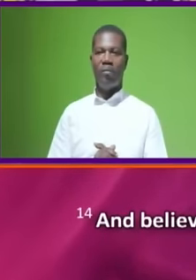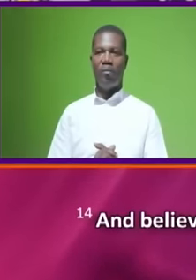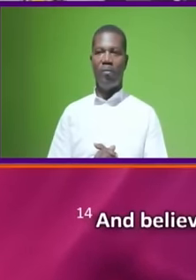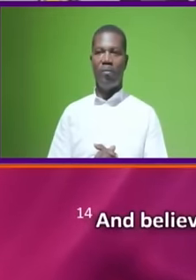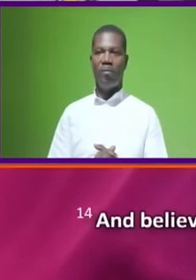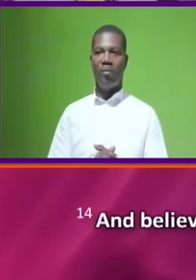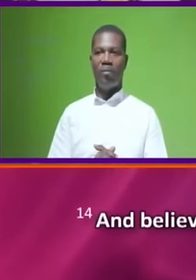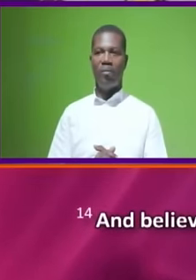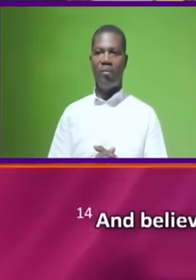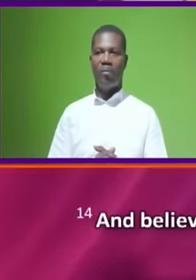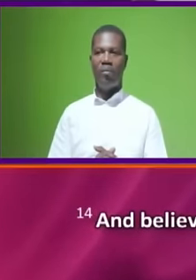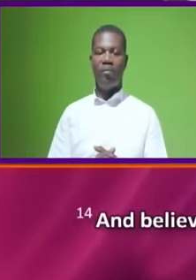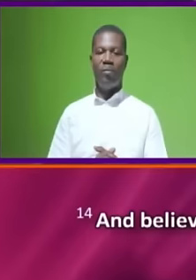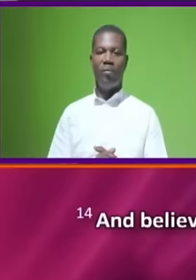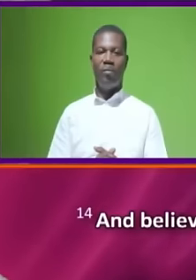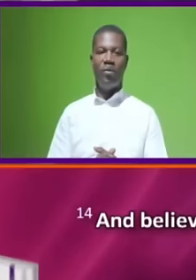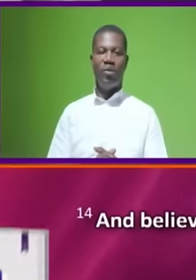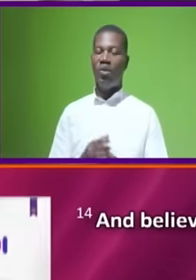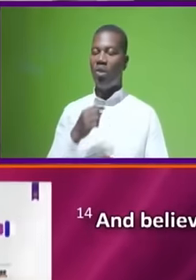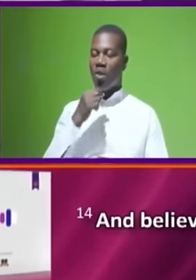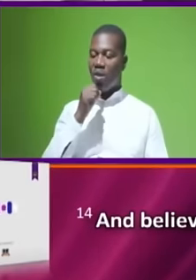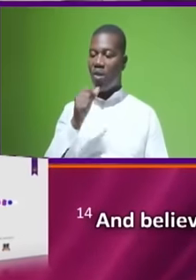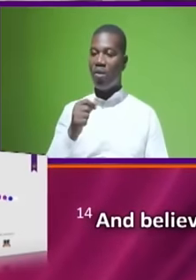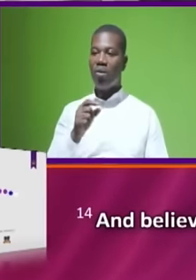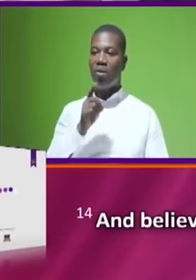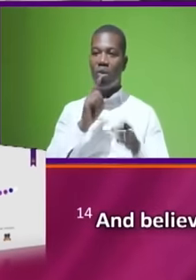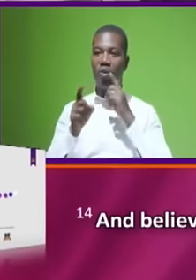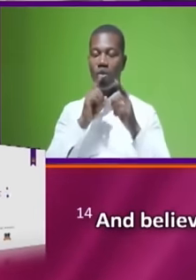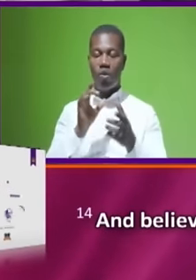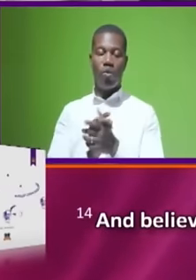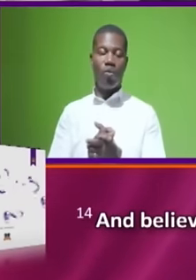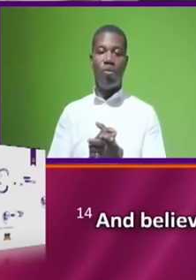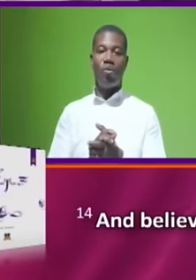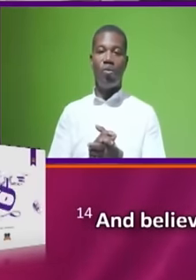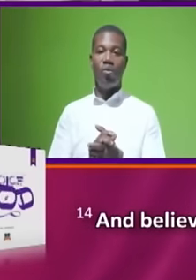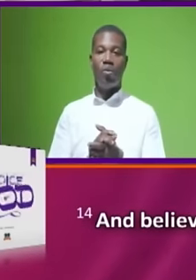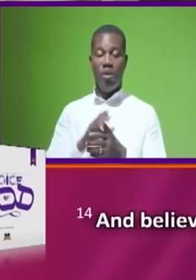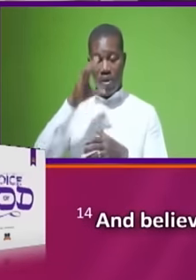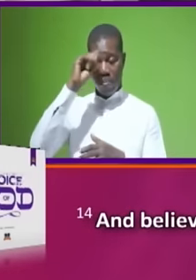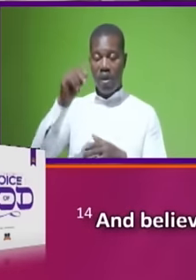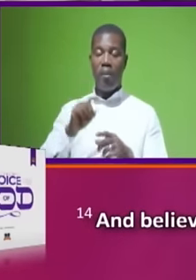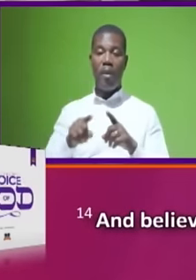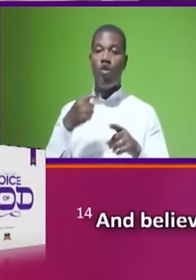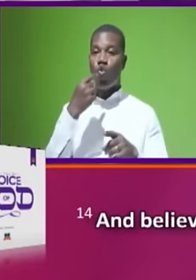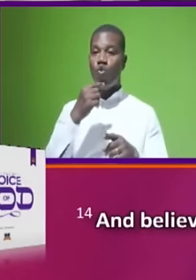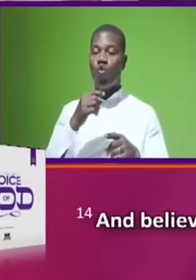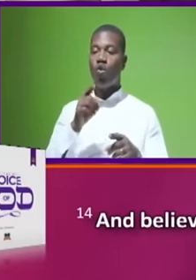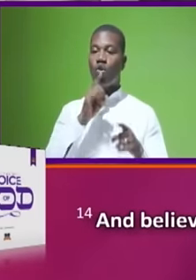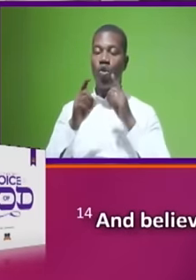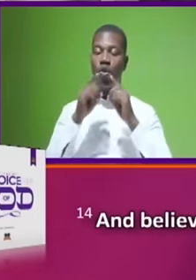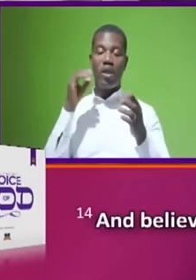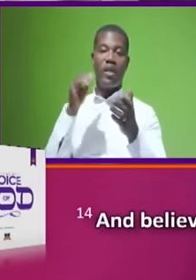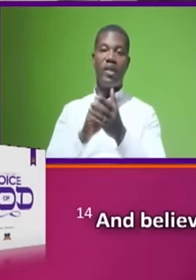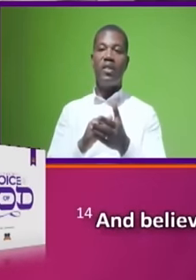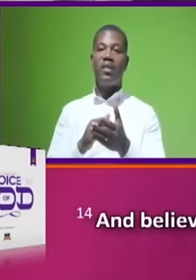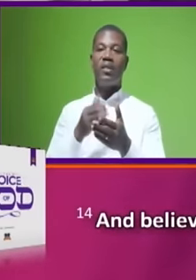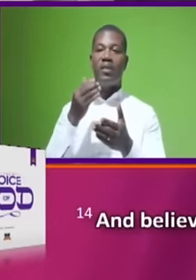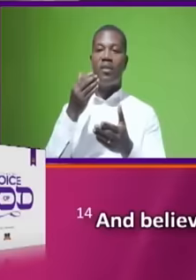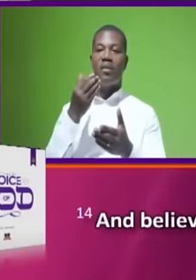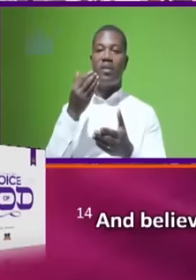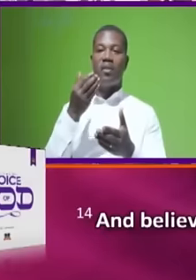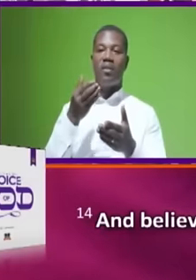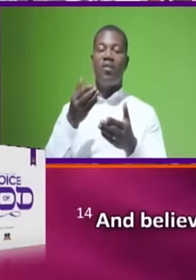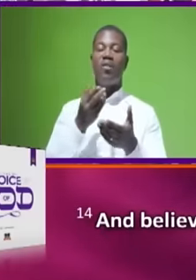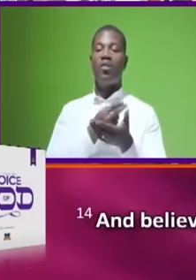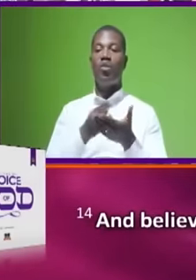Hallelujah. And you nipa na woke kan we chere no. Nyame onkonkro na woke kan. So you are not speaking against man but